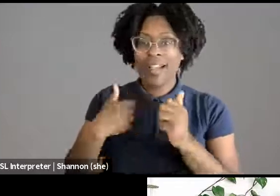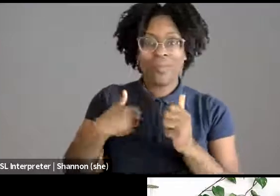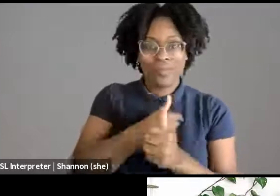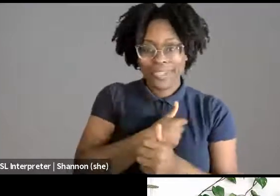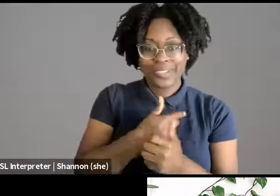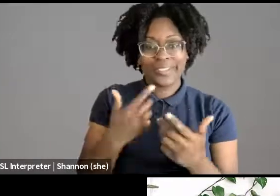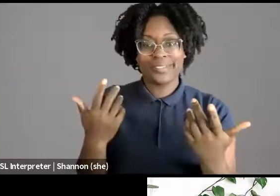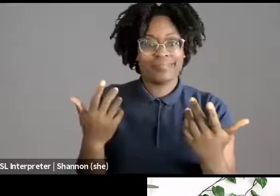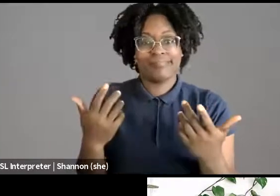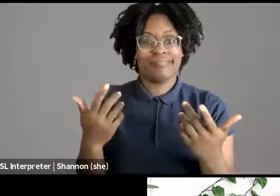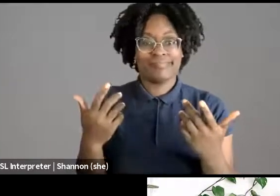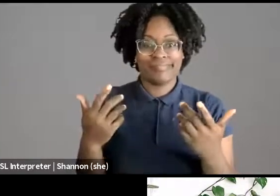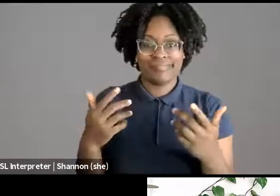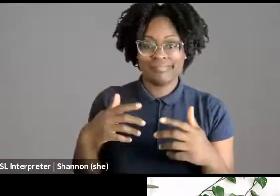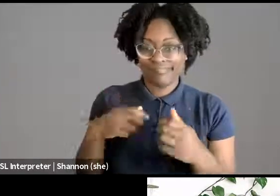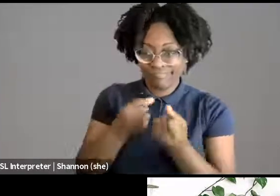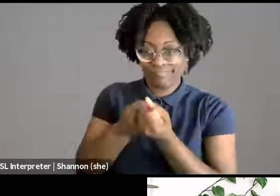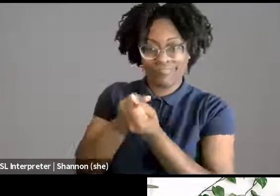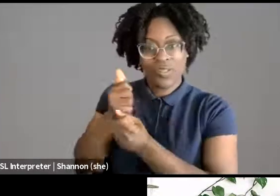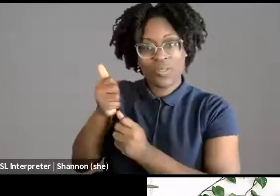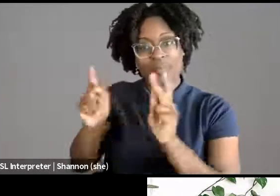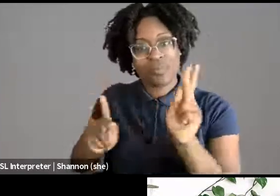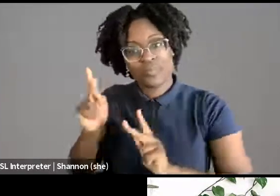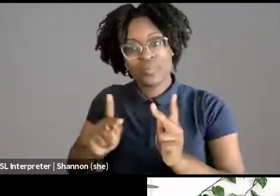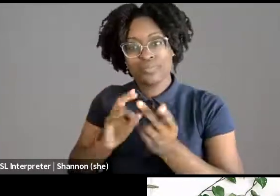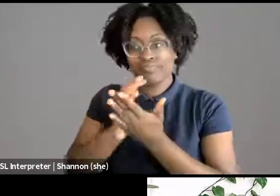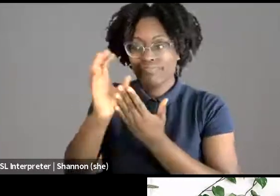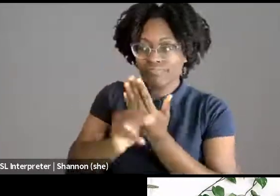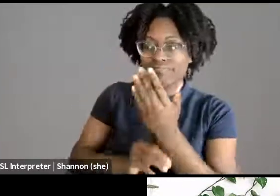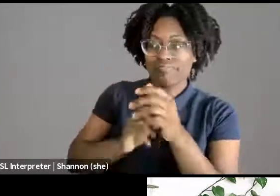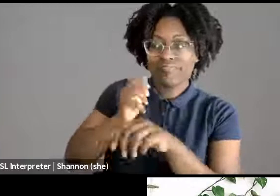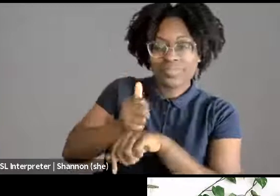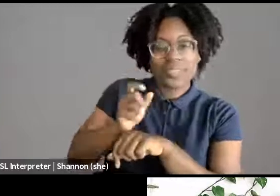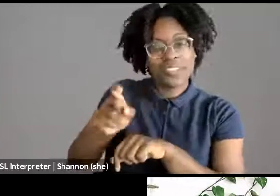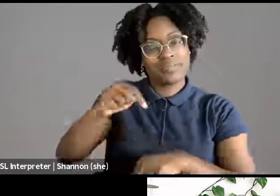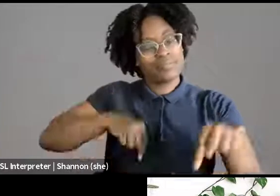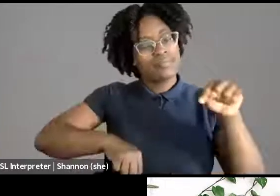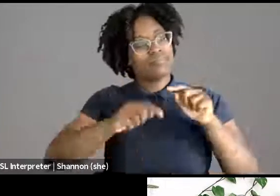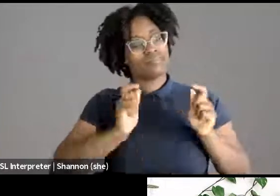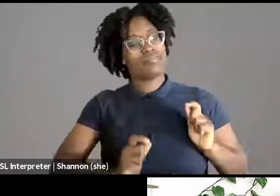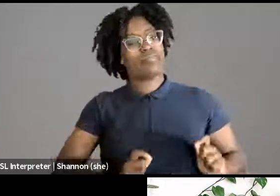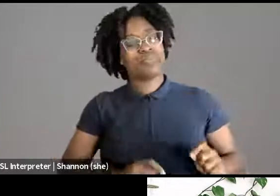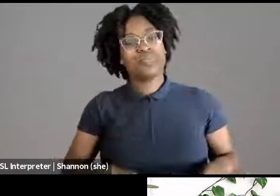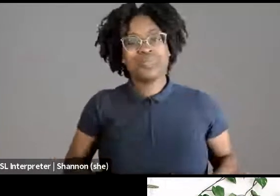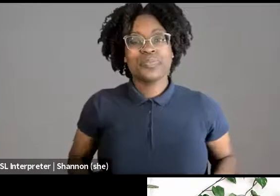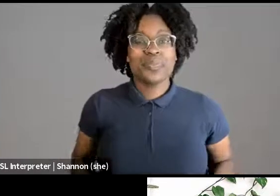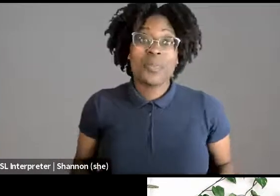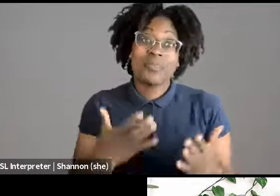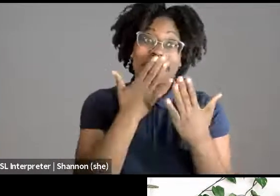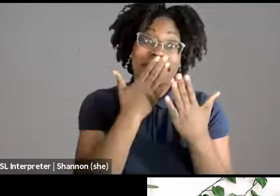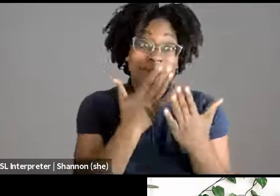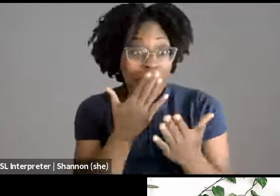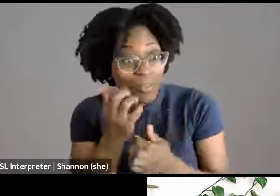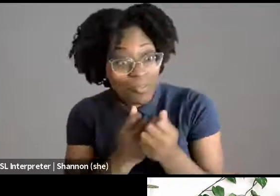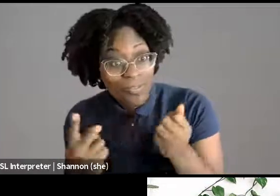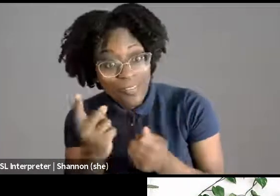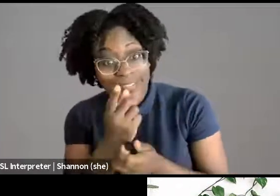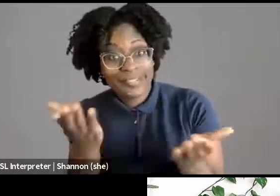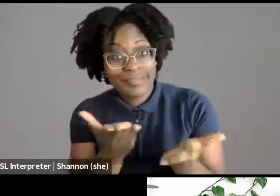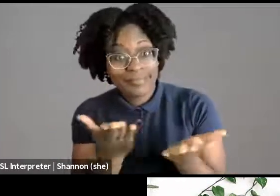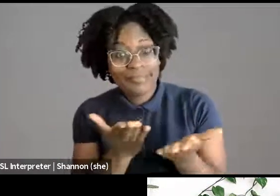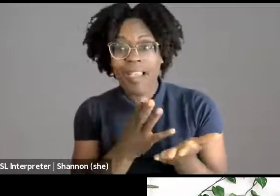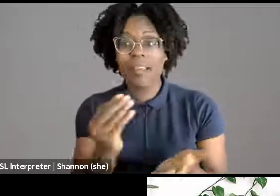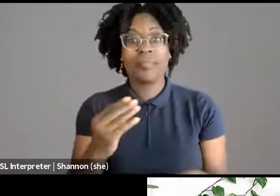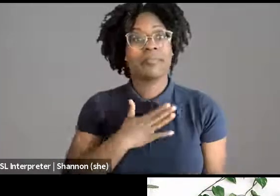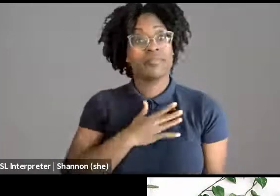you for tuning in and for doing this work of change. And my question to you is, how will you rethink your work